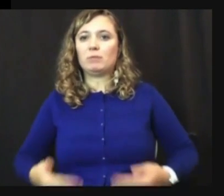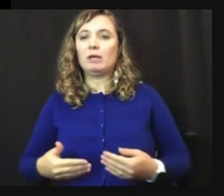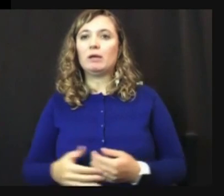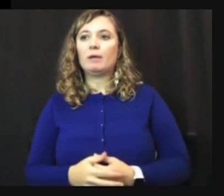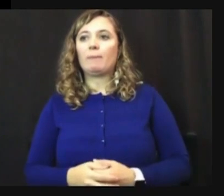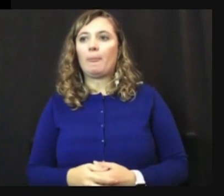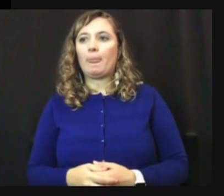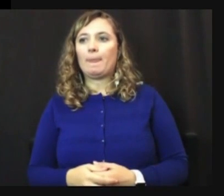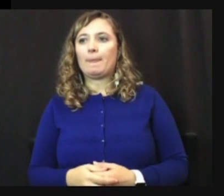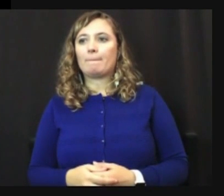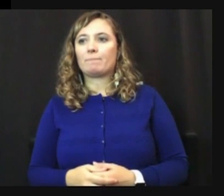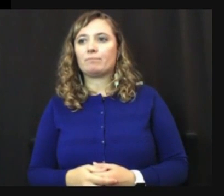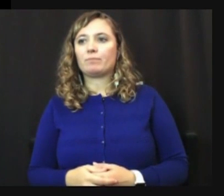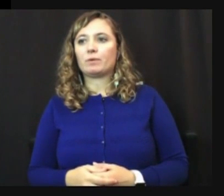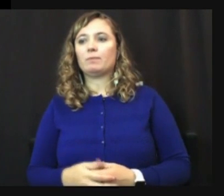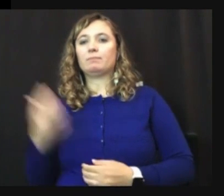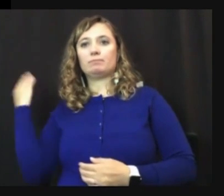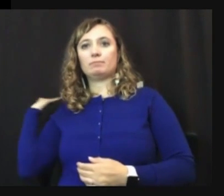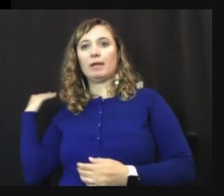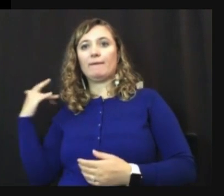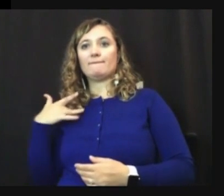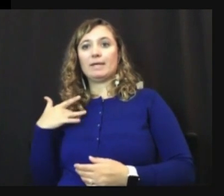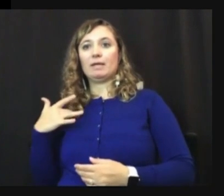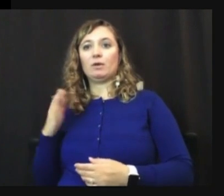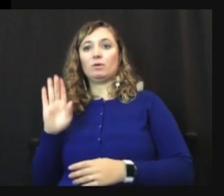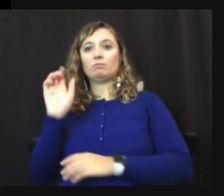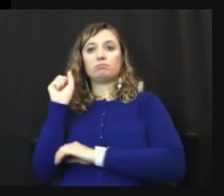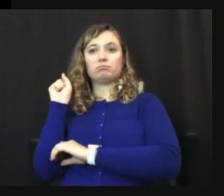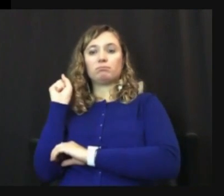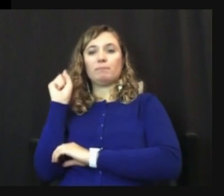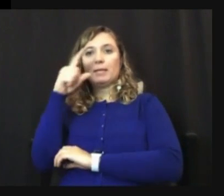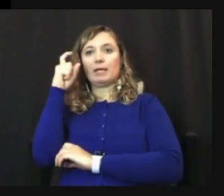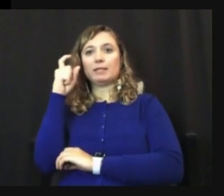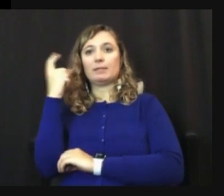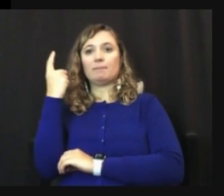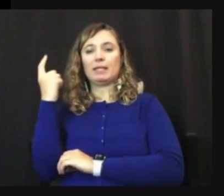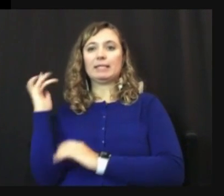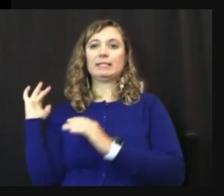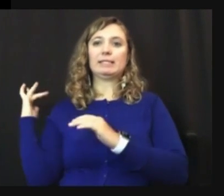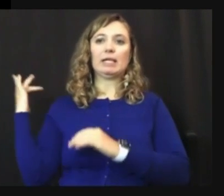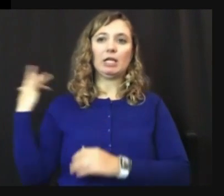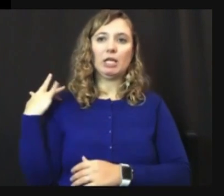through my body because there's something touching my back. But if I'm like this,